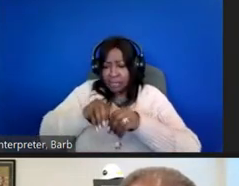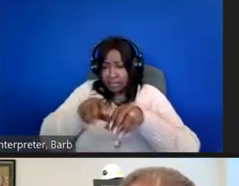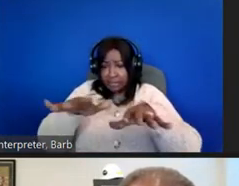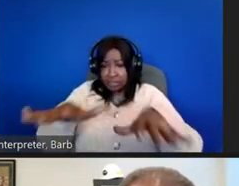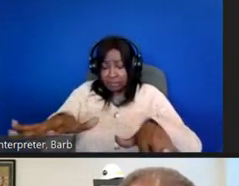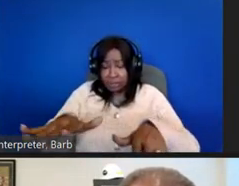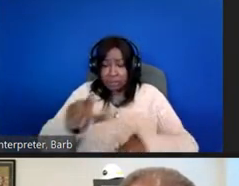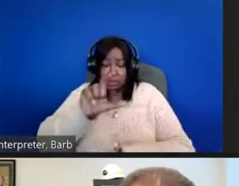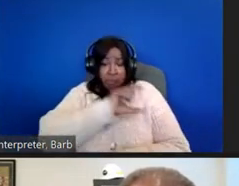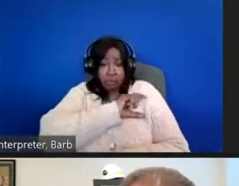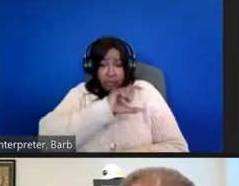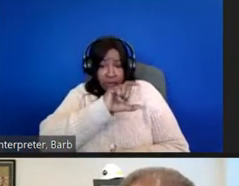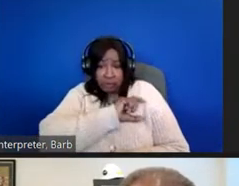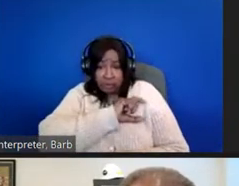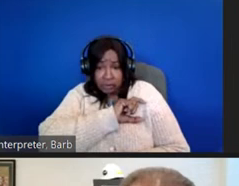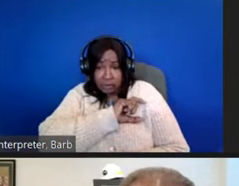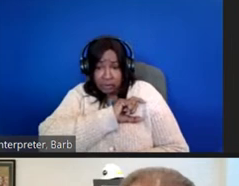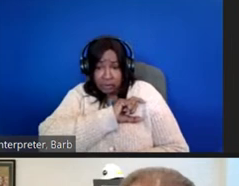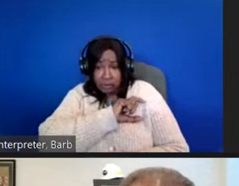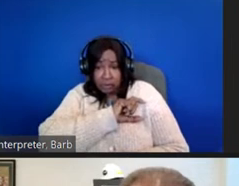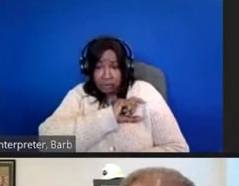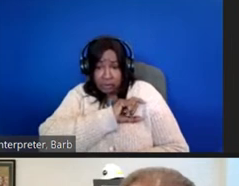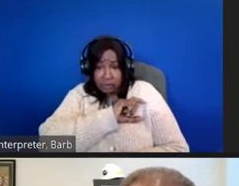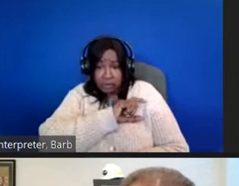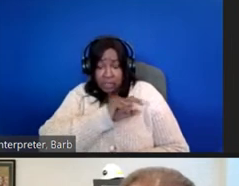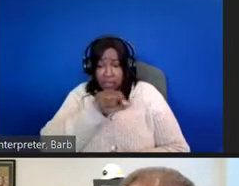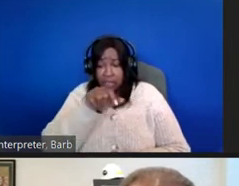police officers. Is it kind of